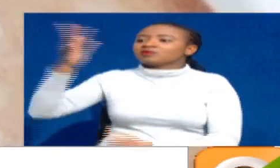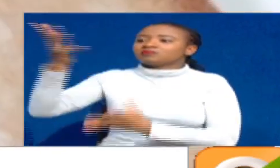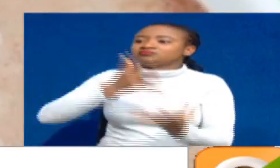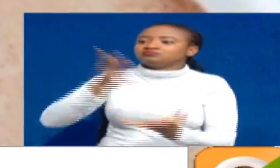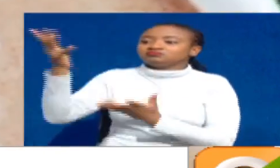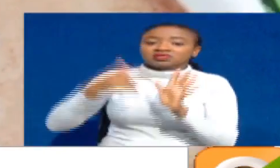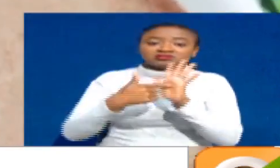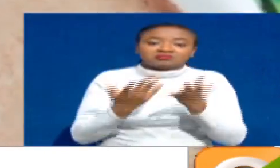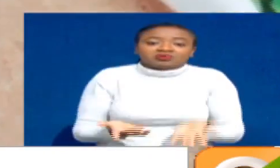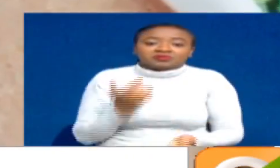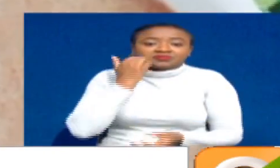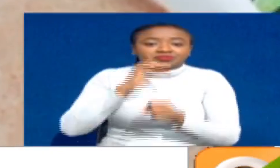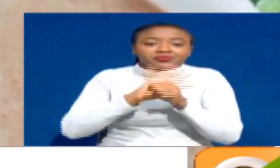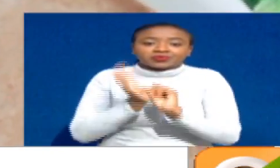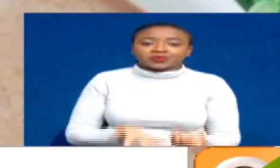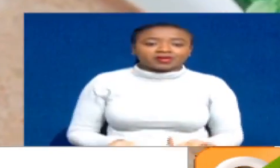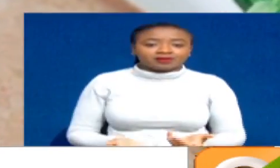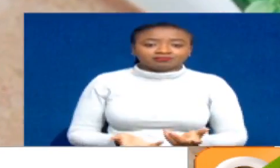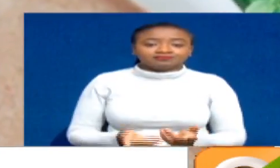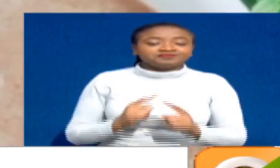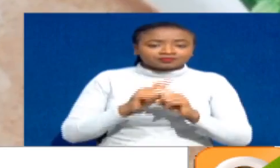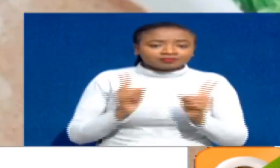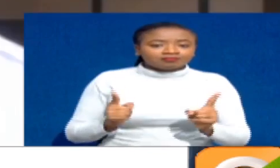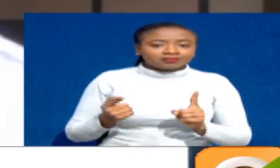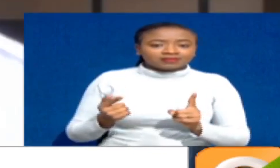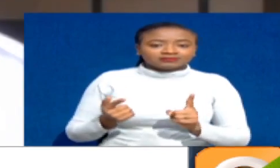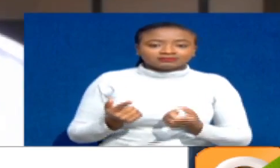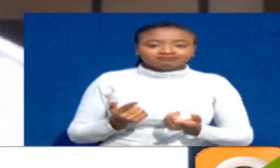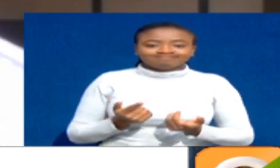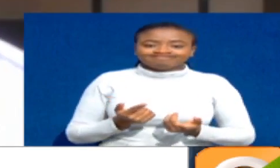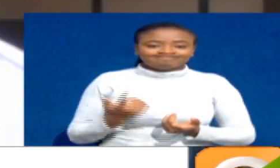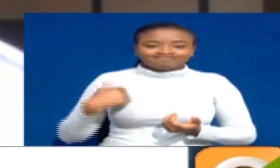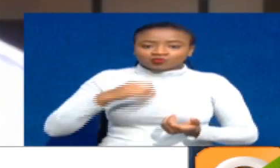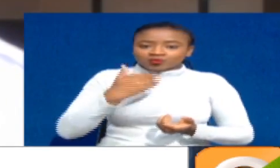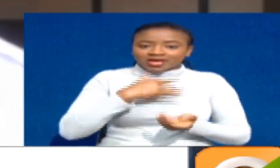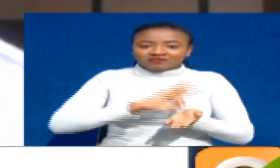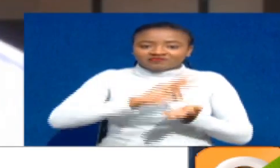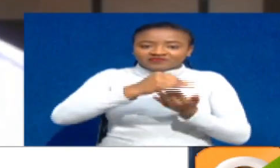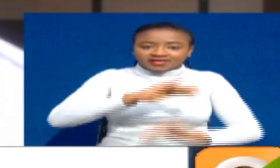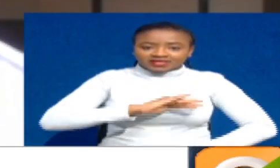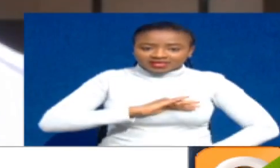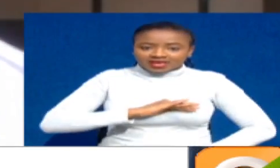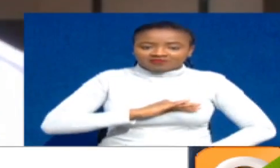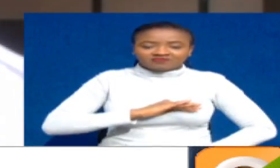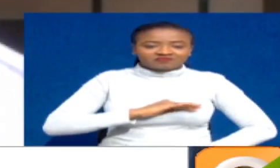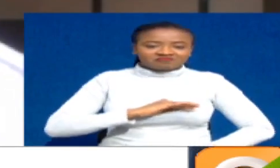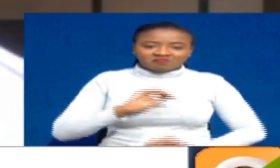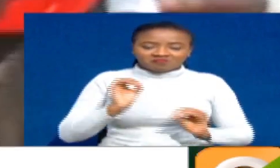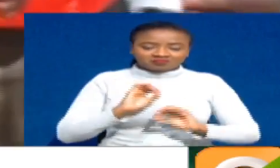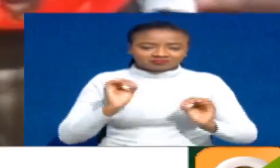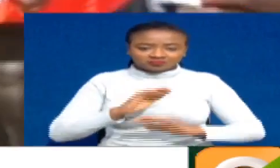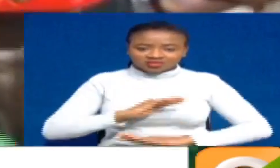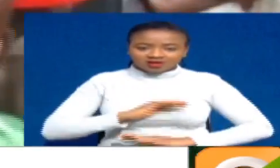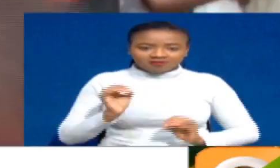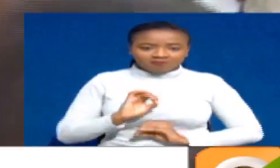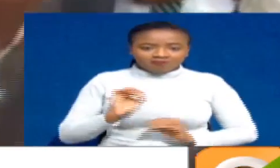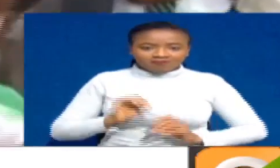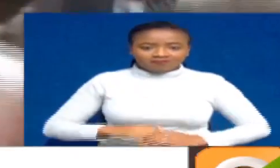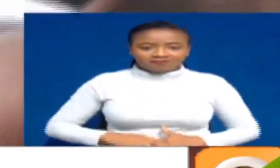now with COVID. Problem is that we are not actually having that enough funding to be able to get to bring all these solutions.